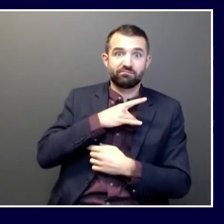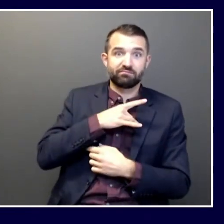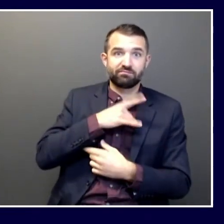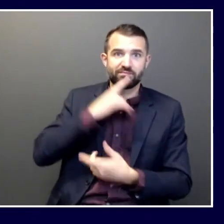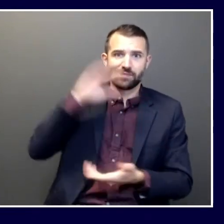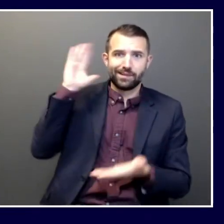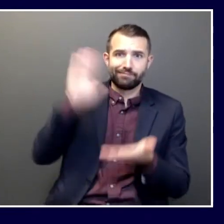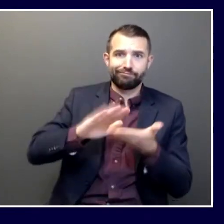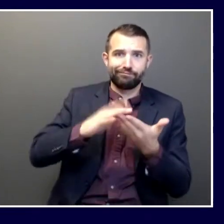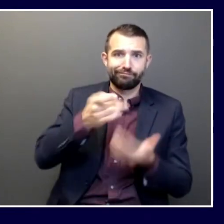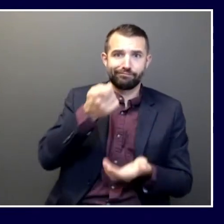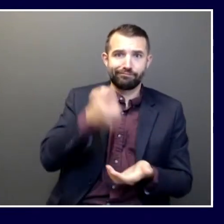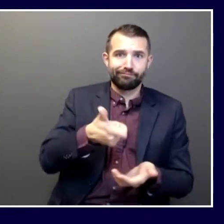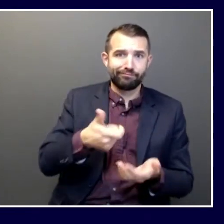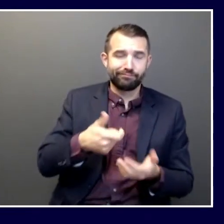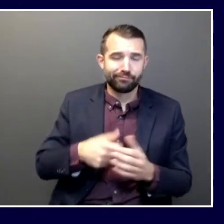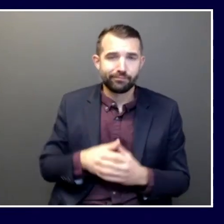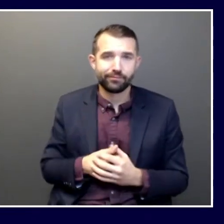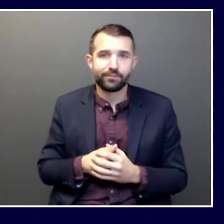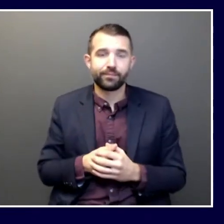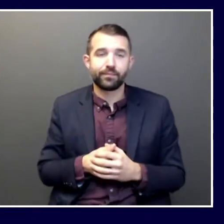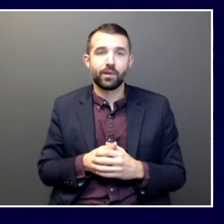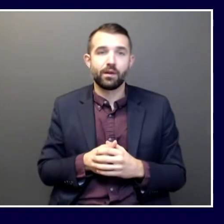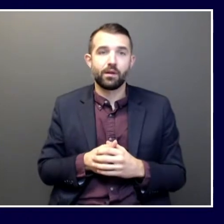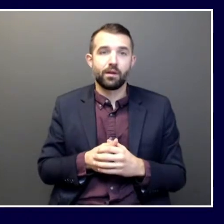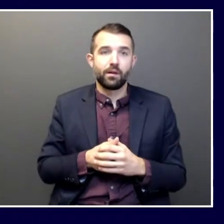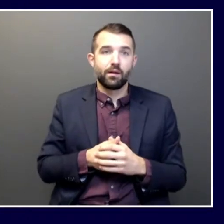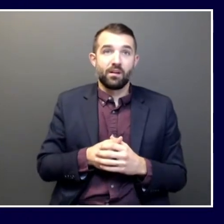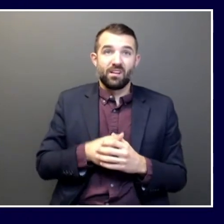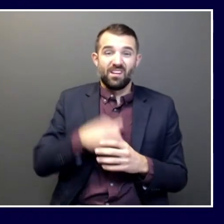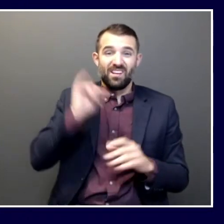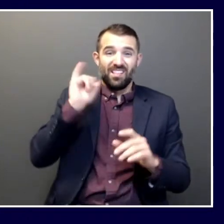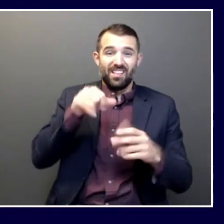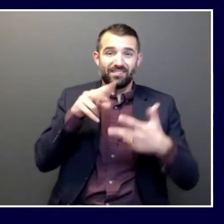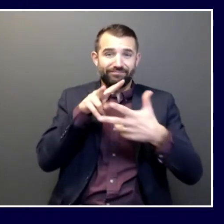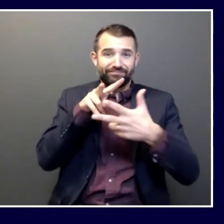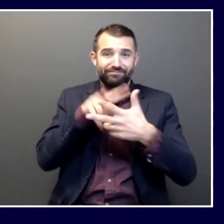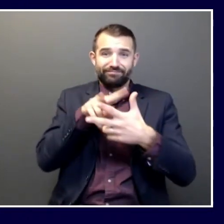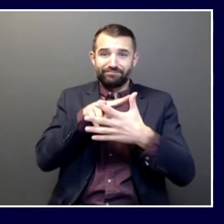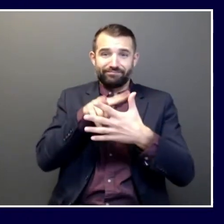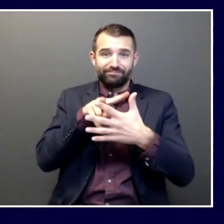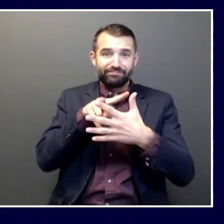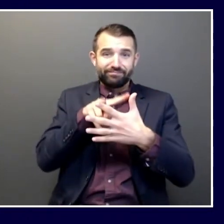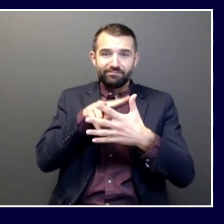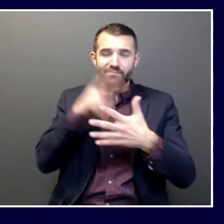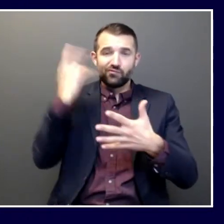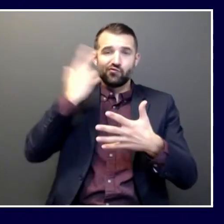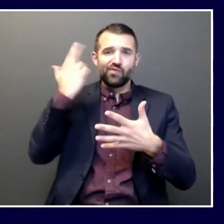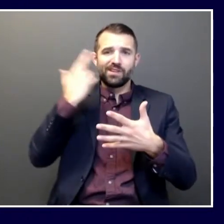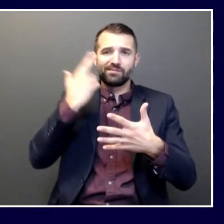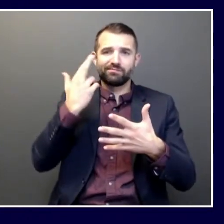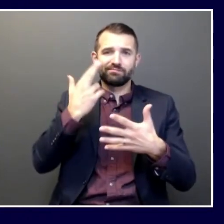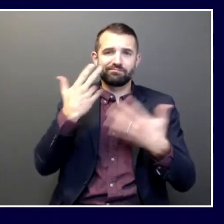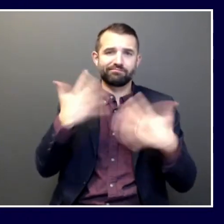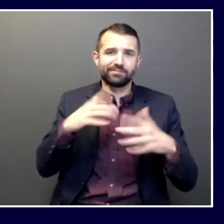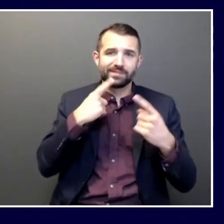The reason why vaccinating your child makes sense is that vaccine can make a big difference in your child's